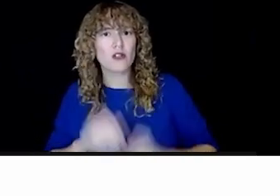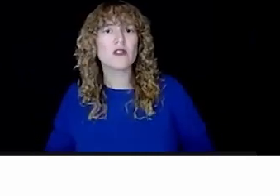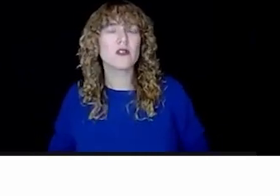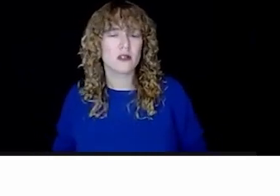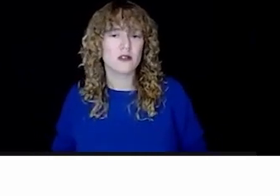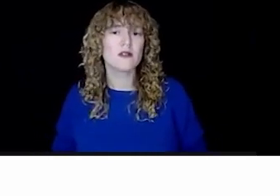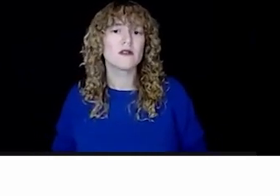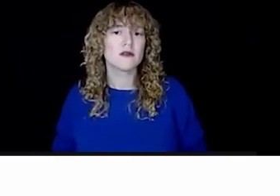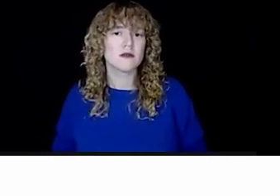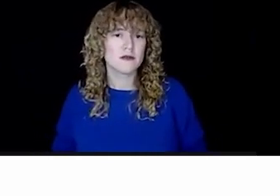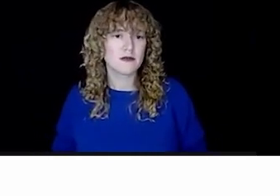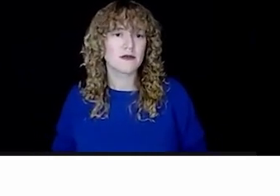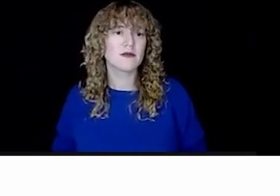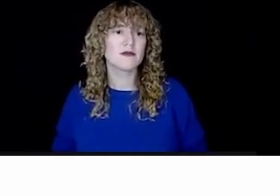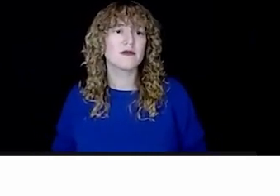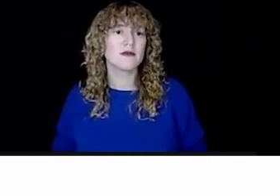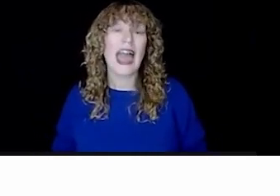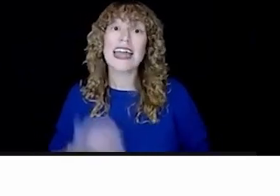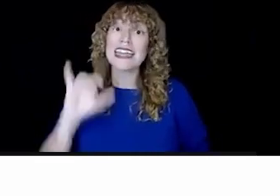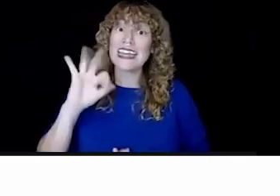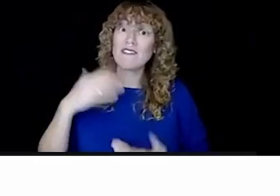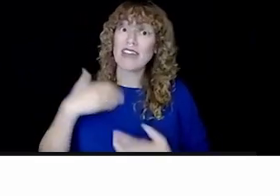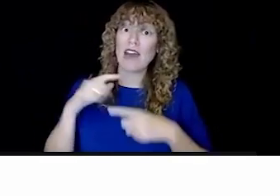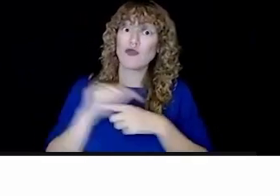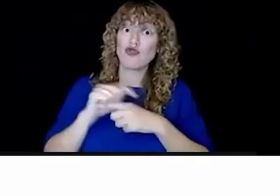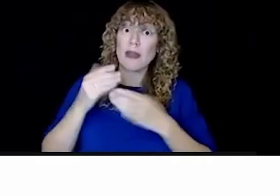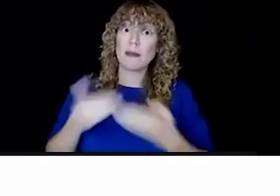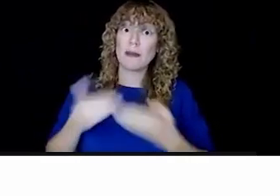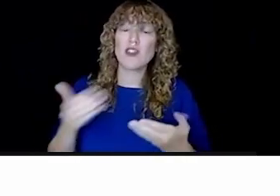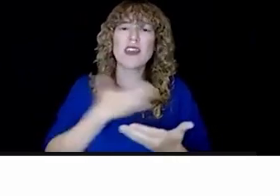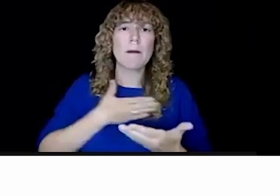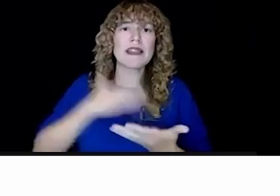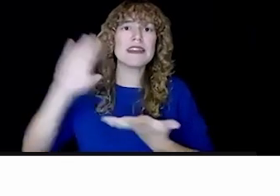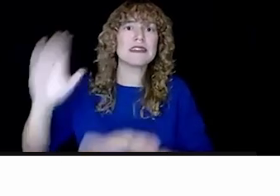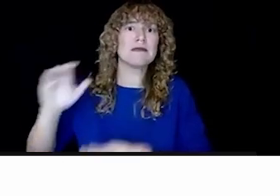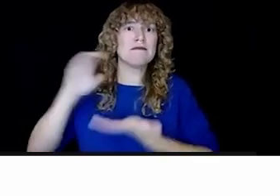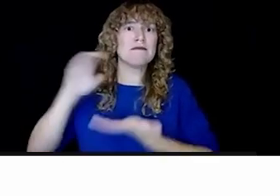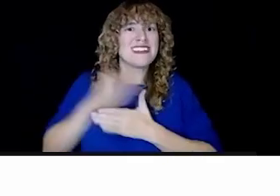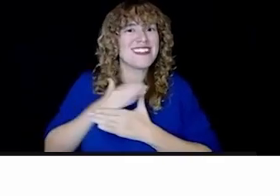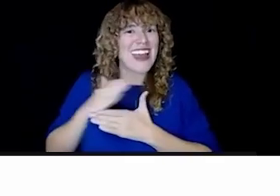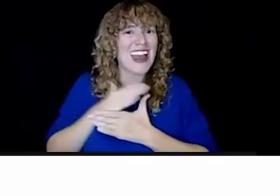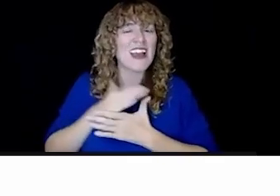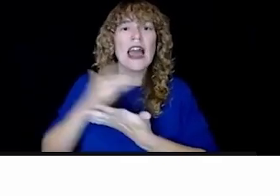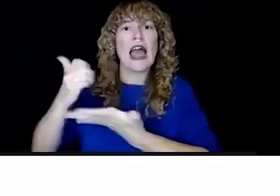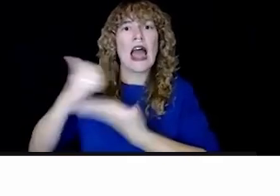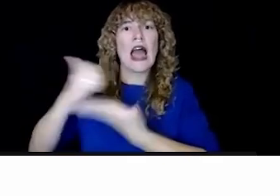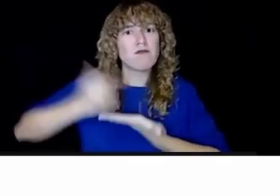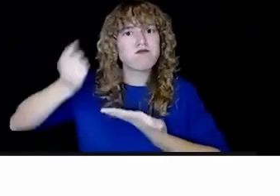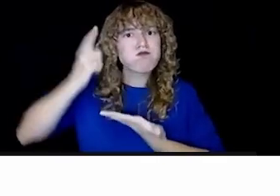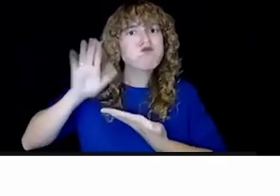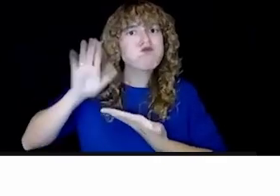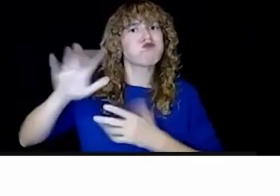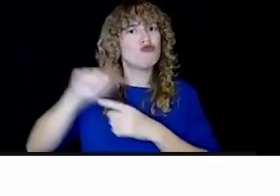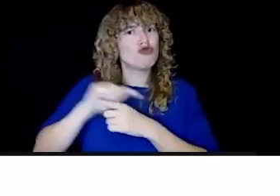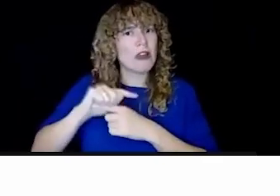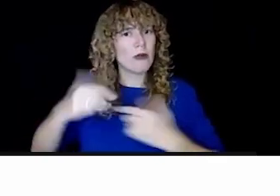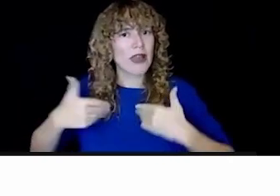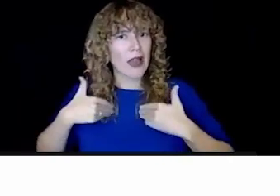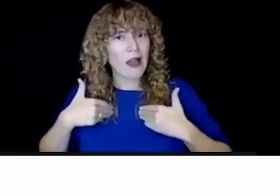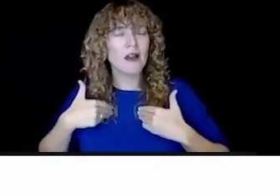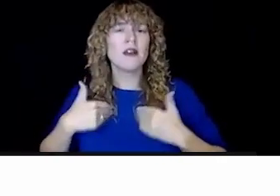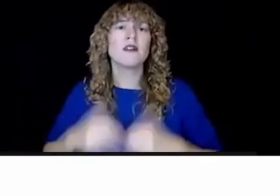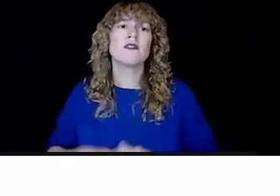maybe share existing training materials with us. It'll give us a better idea of the training that is currently happening, what